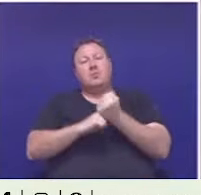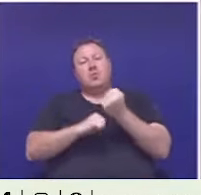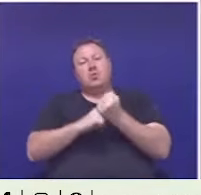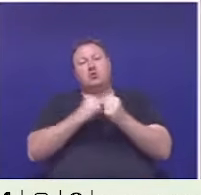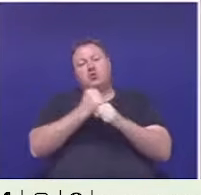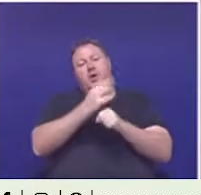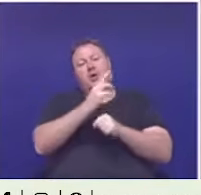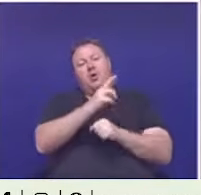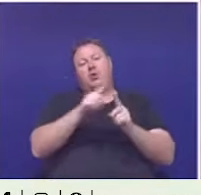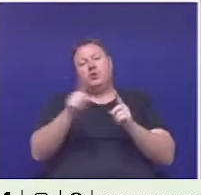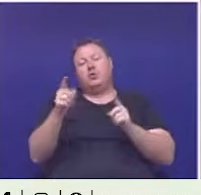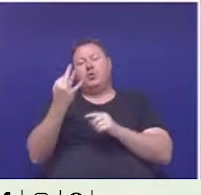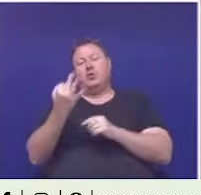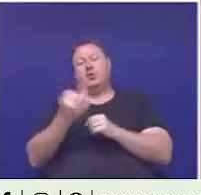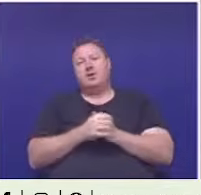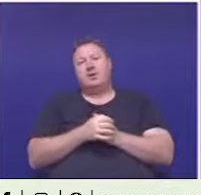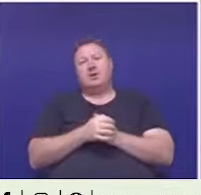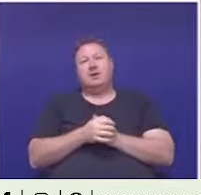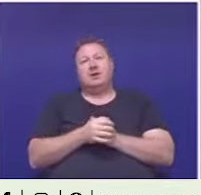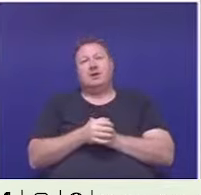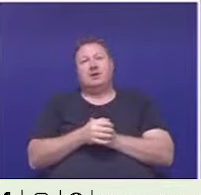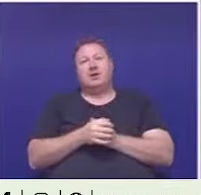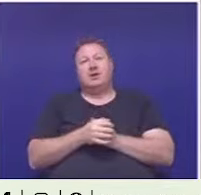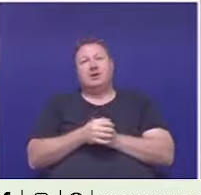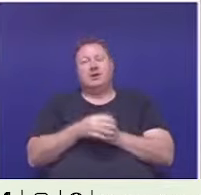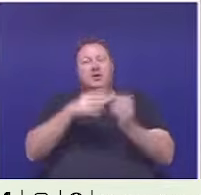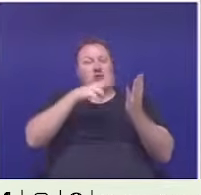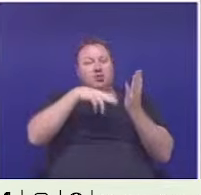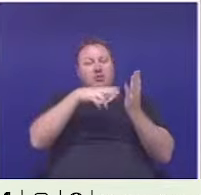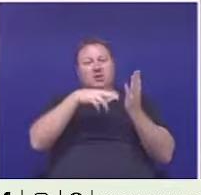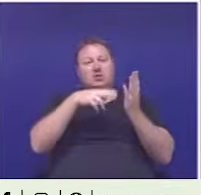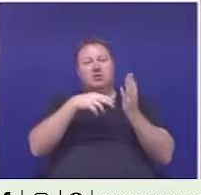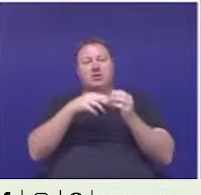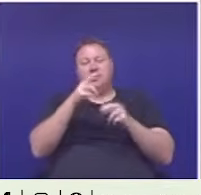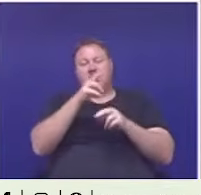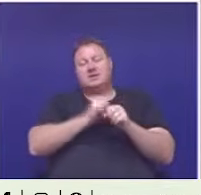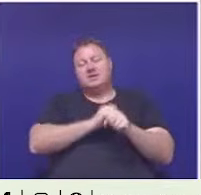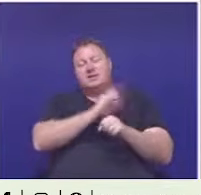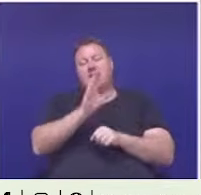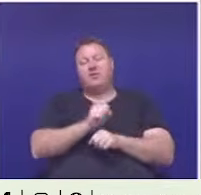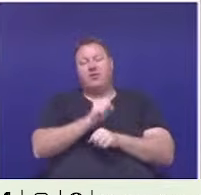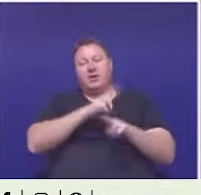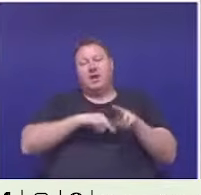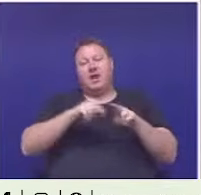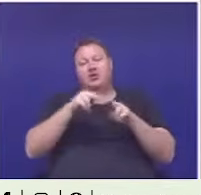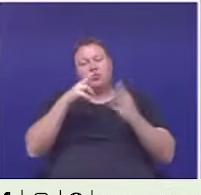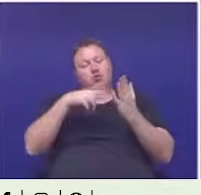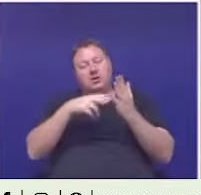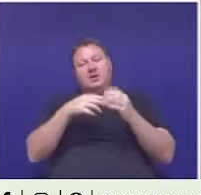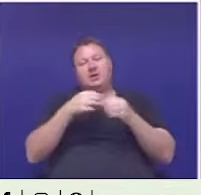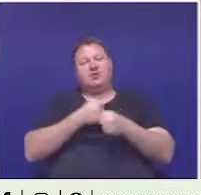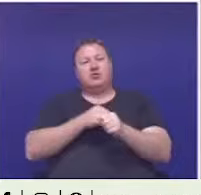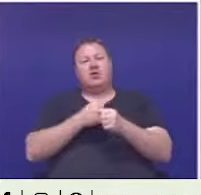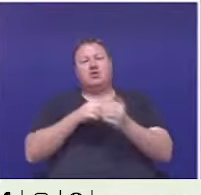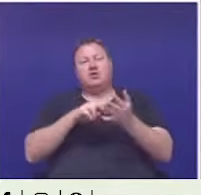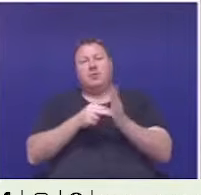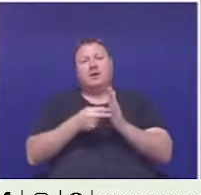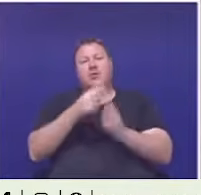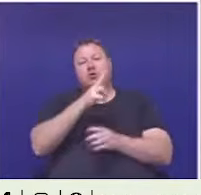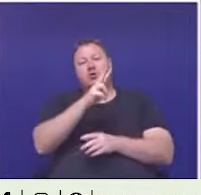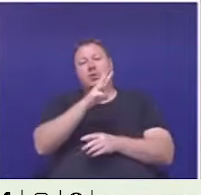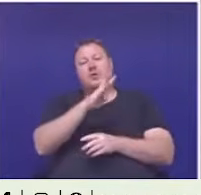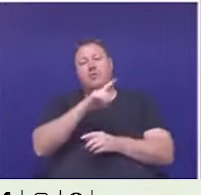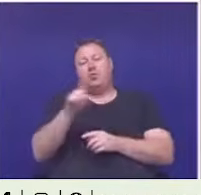On literacy, the department has published the South African National Reading Strategy Plan for 2024 to 2030.